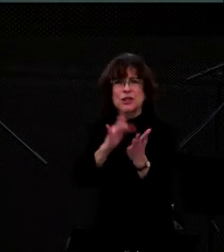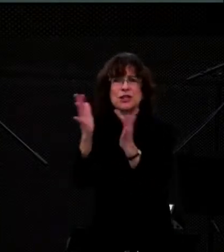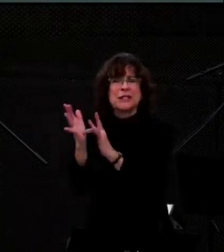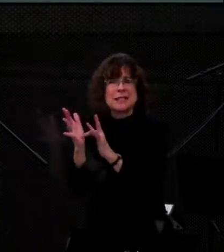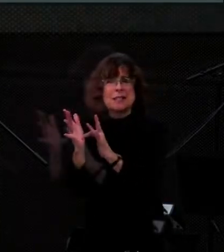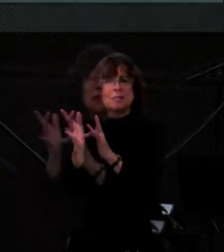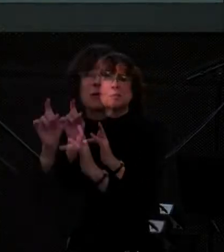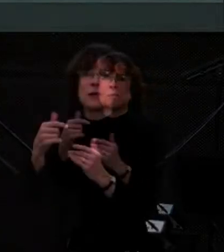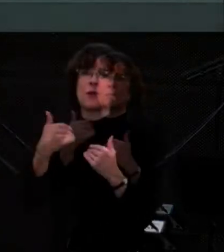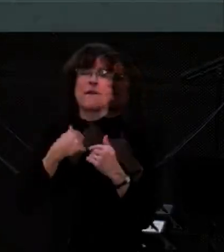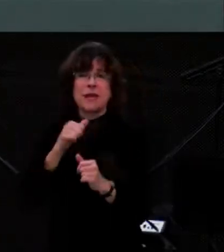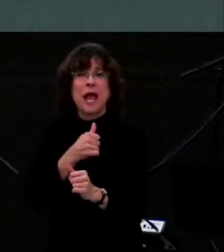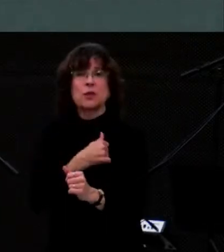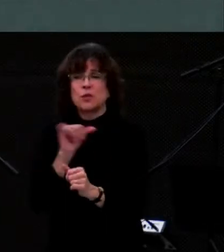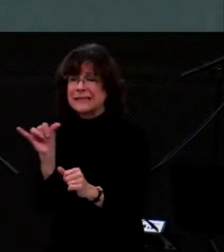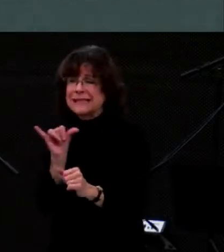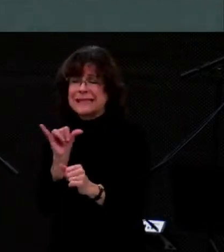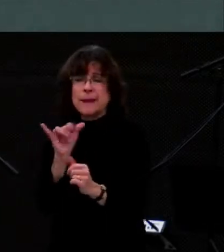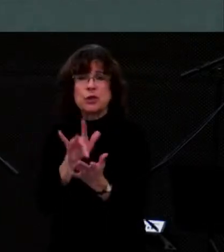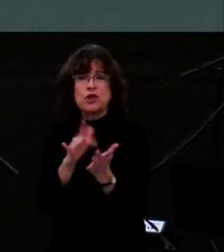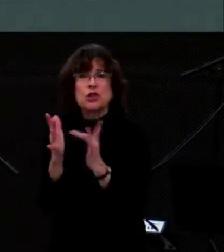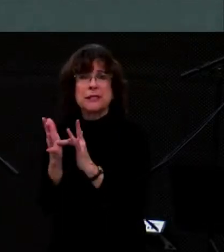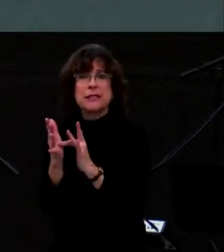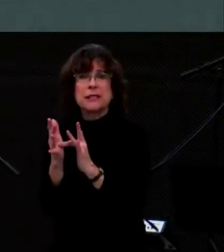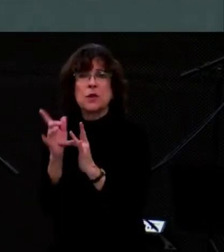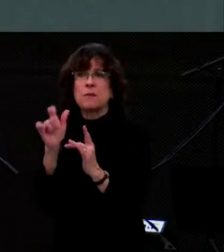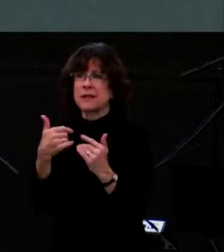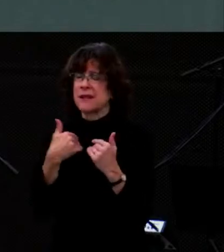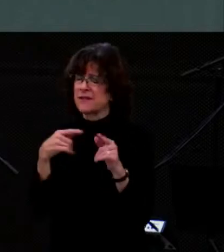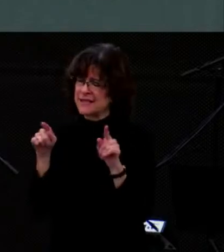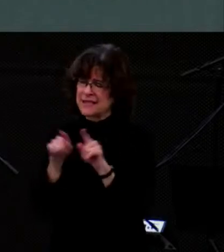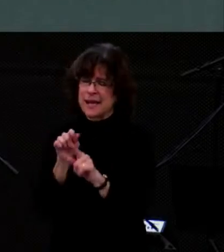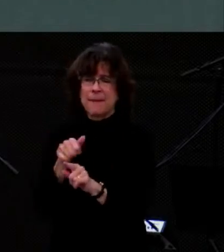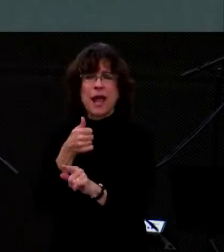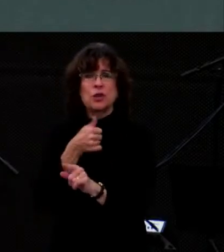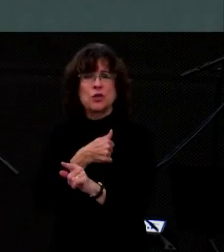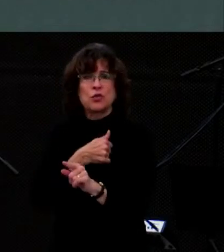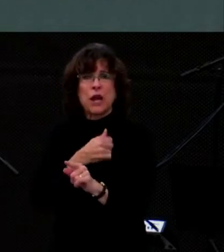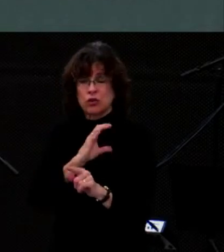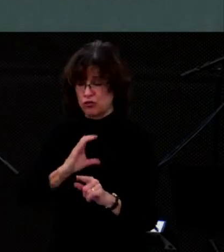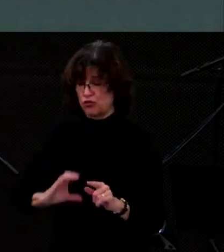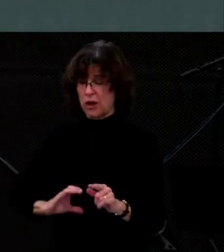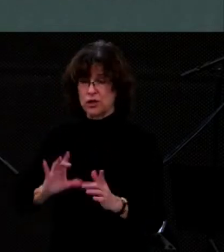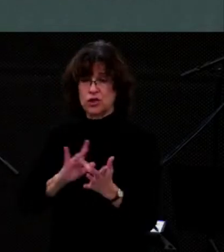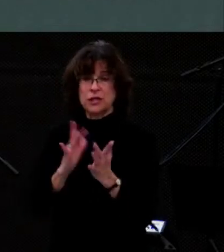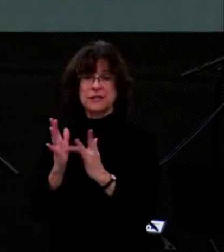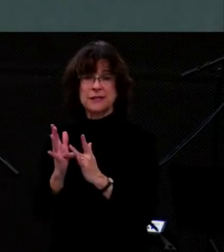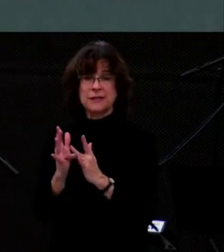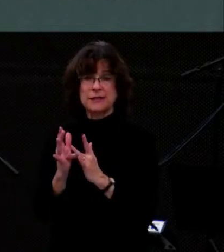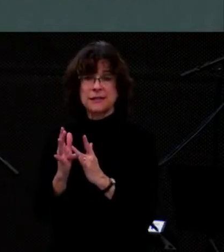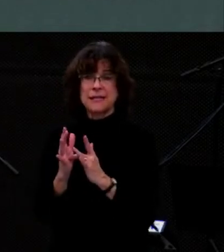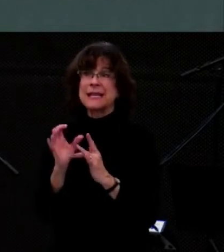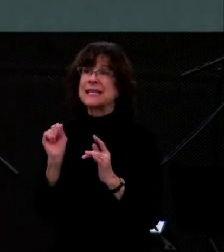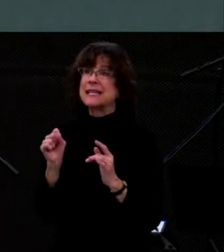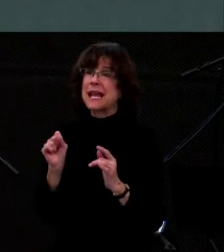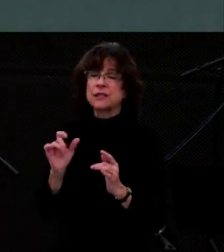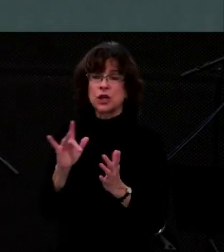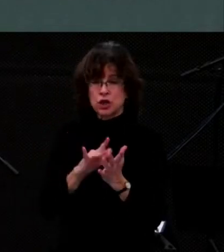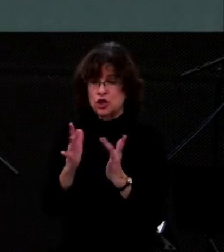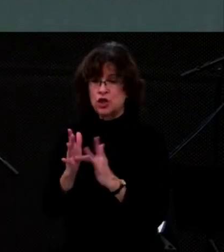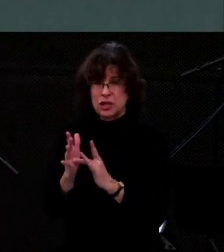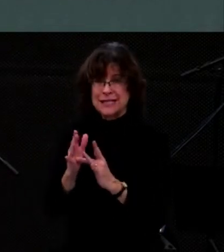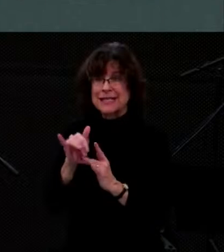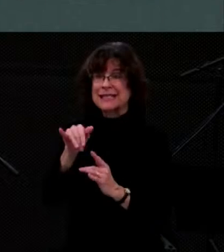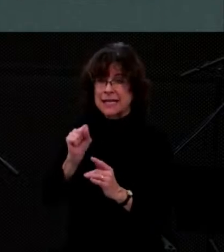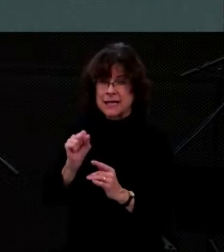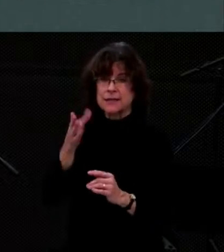him. This is how it reads. You must have the same attitude that Christ Jesus had. Though he was God, he did not think of equality with God as